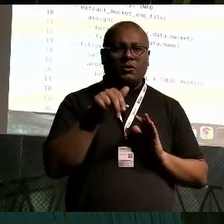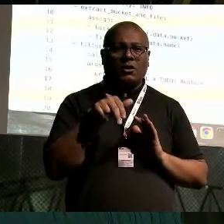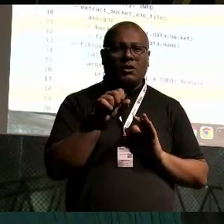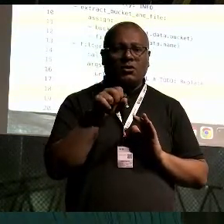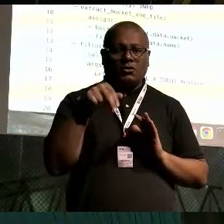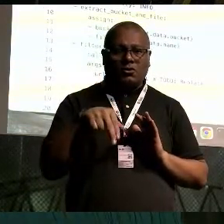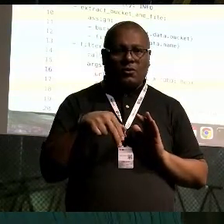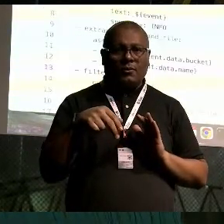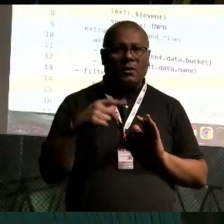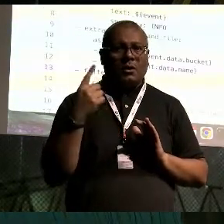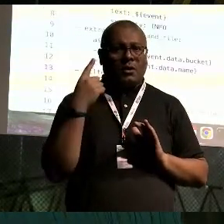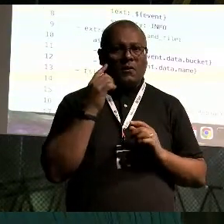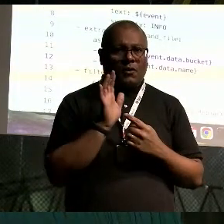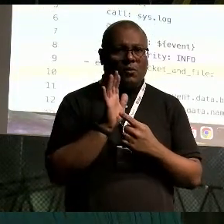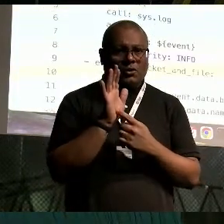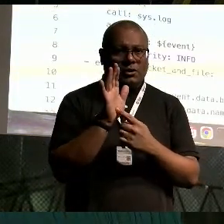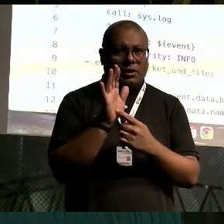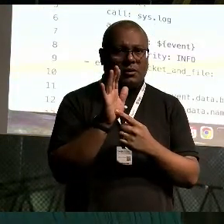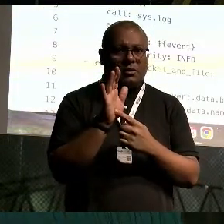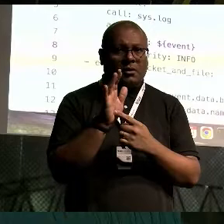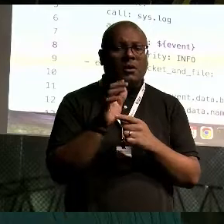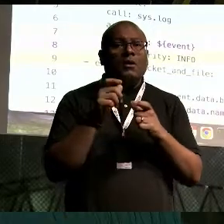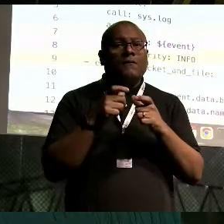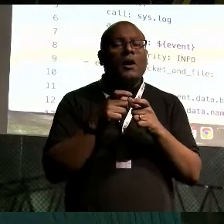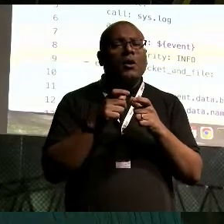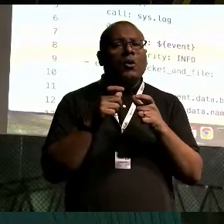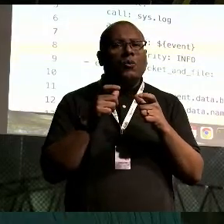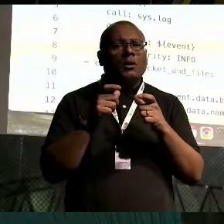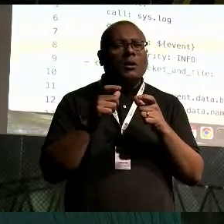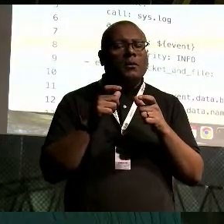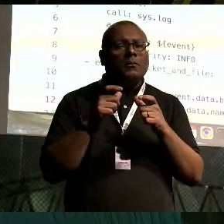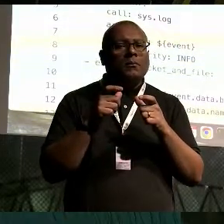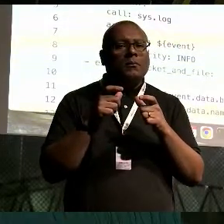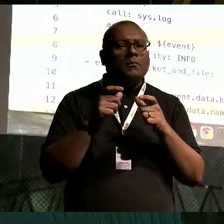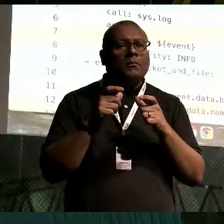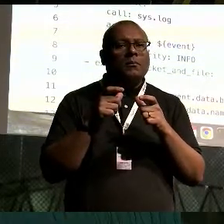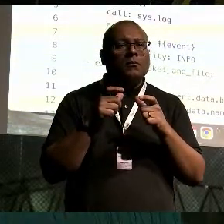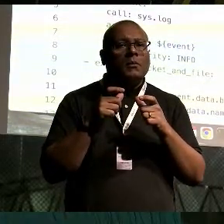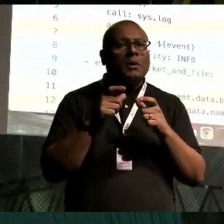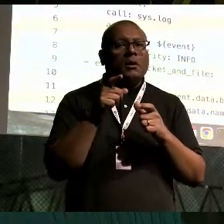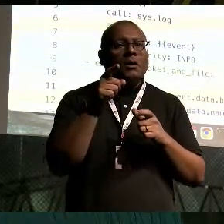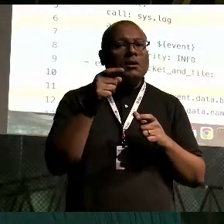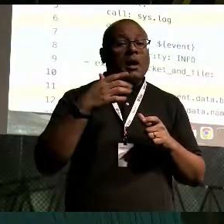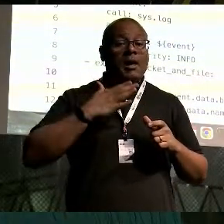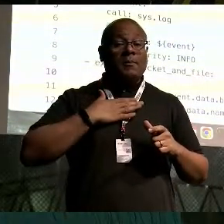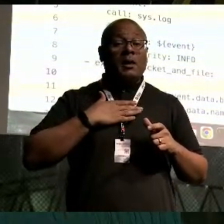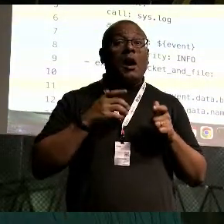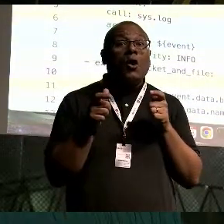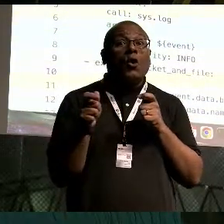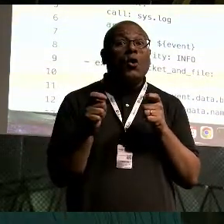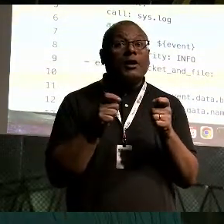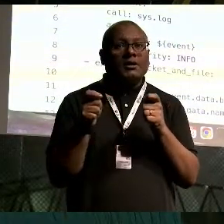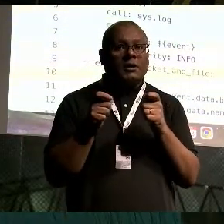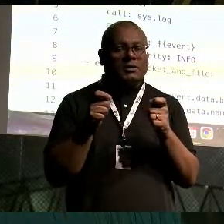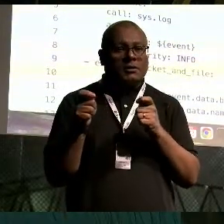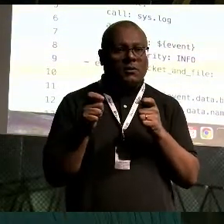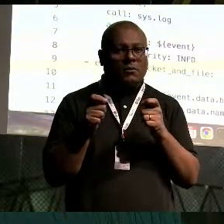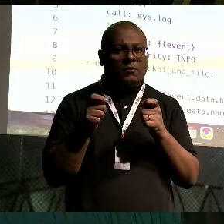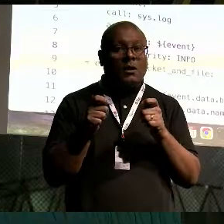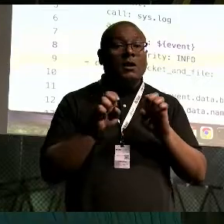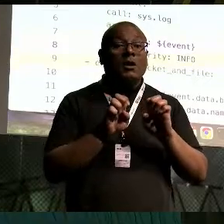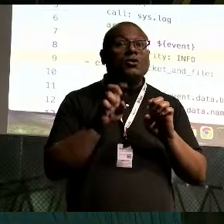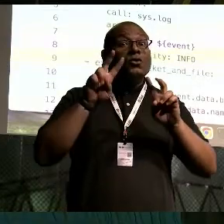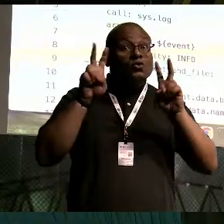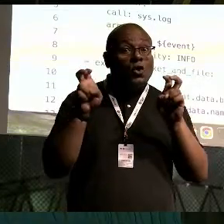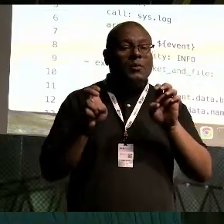And this might be a little bit hard to see, but let me try to make it bigger. So basically, we are saying that this is my orchestration, and I'm receiving an event, which